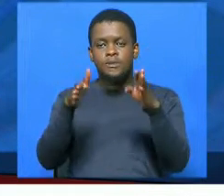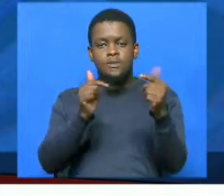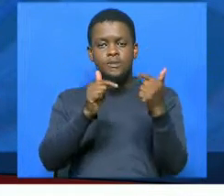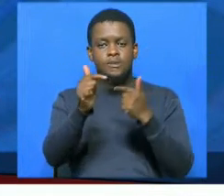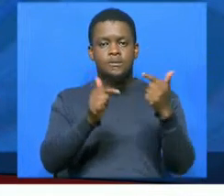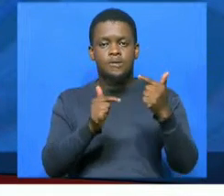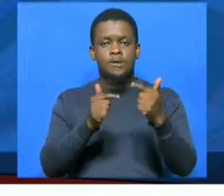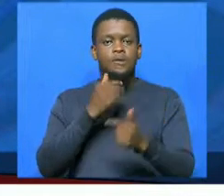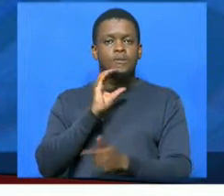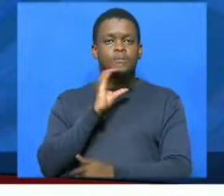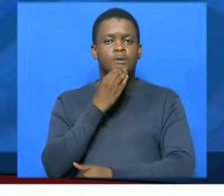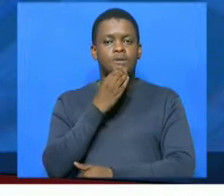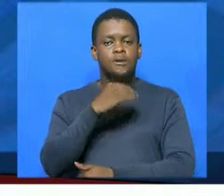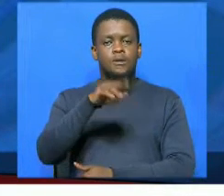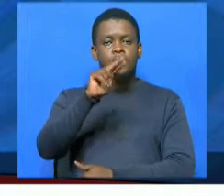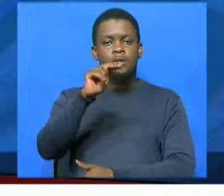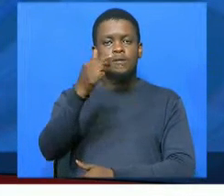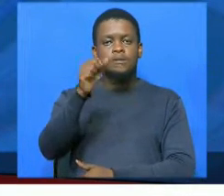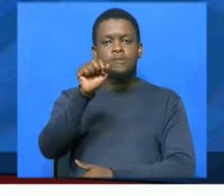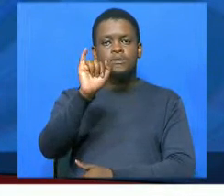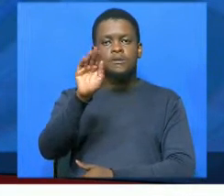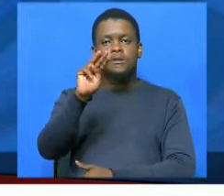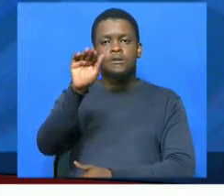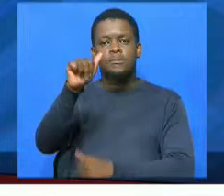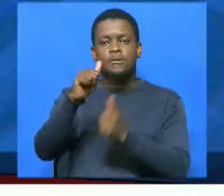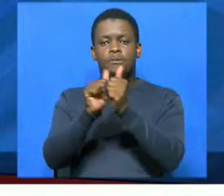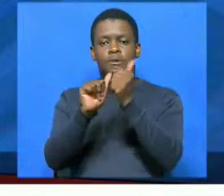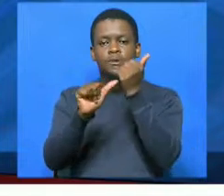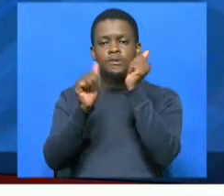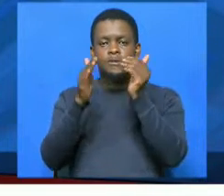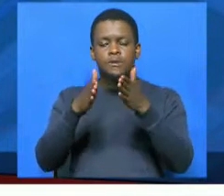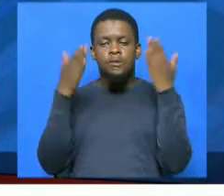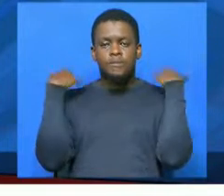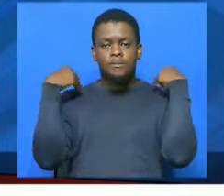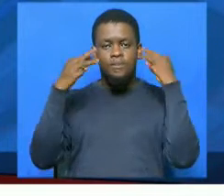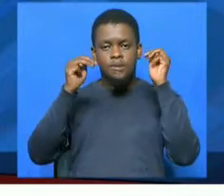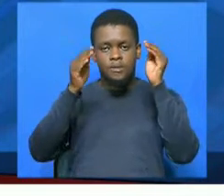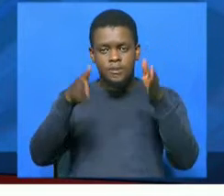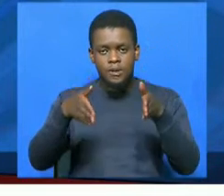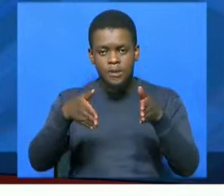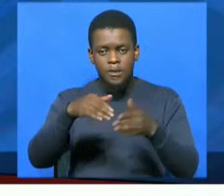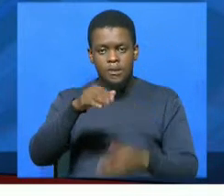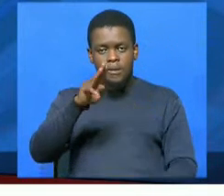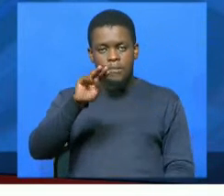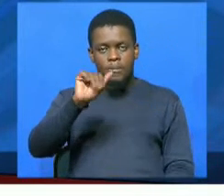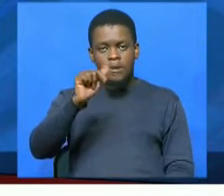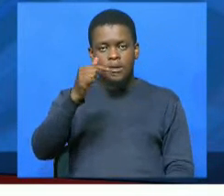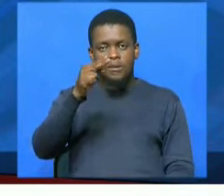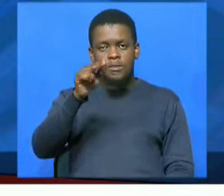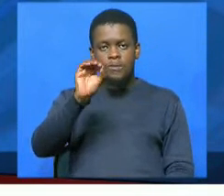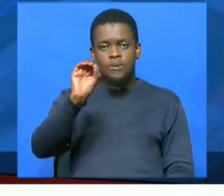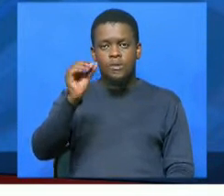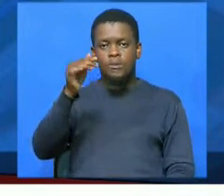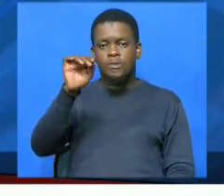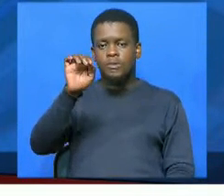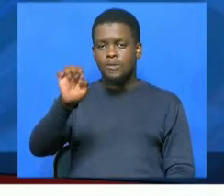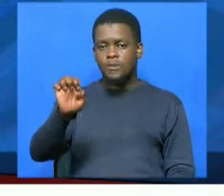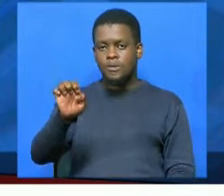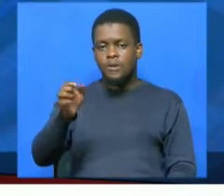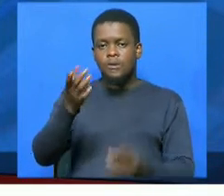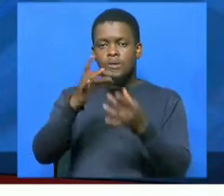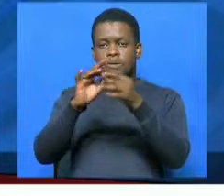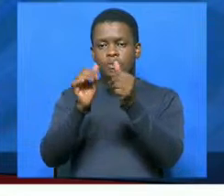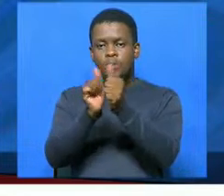Entrepreneurship, Mr. Tirayone Nzima, and Assistant Minister, Mr. Baratiwa Mathote, SAZA's Chief Executive Officer, Mr.